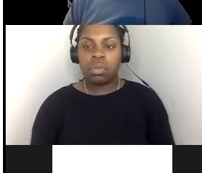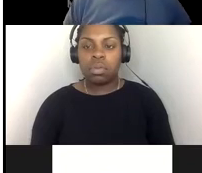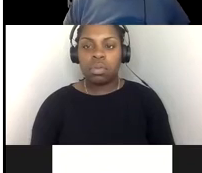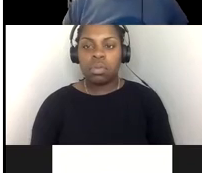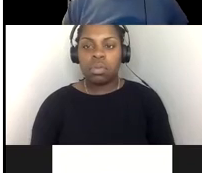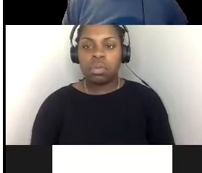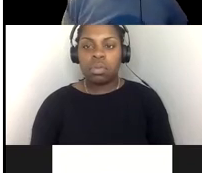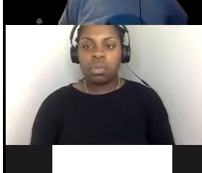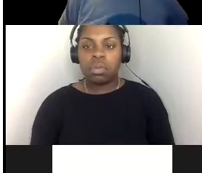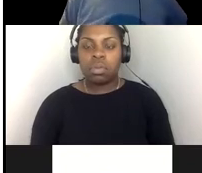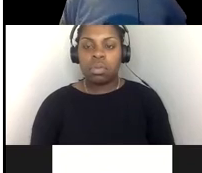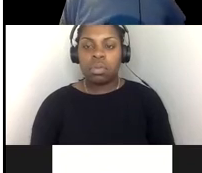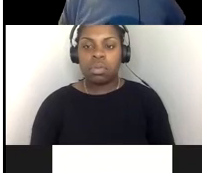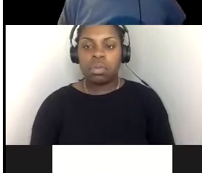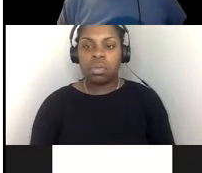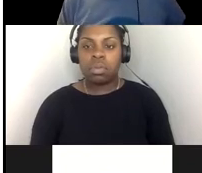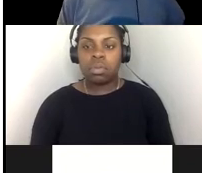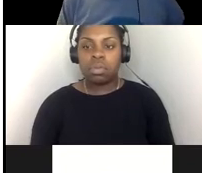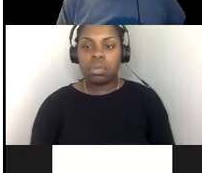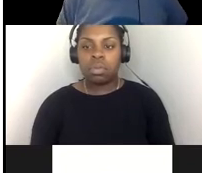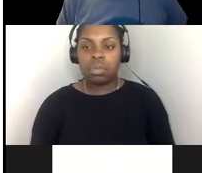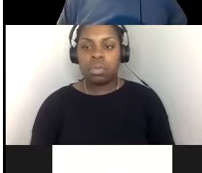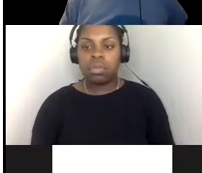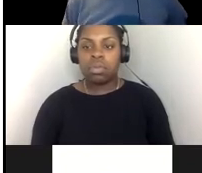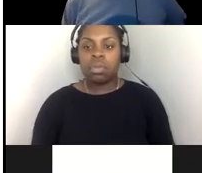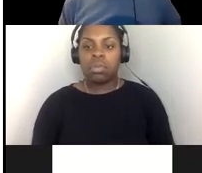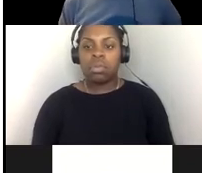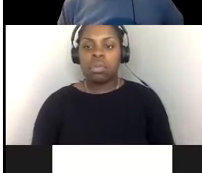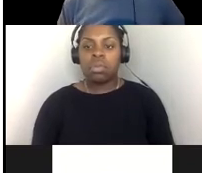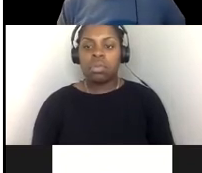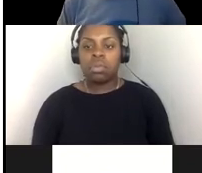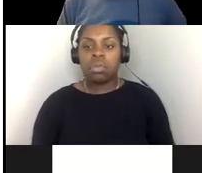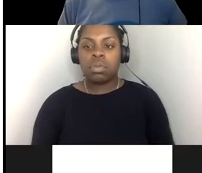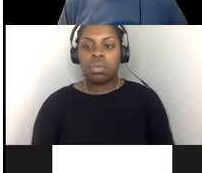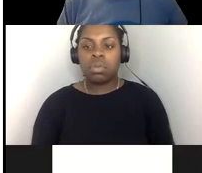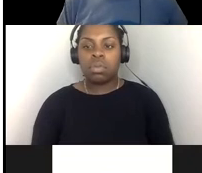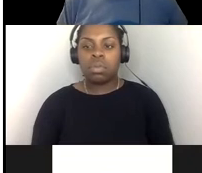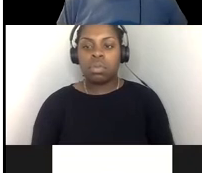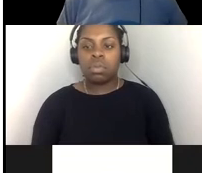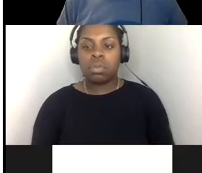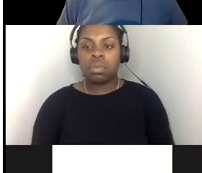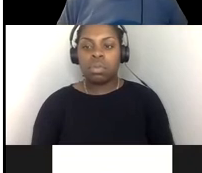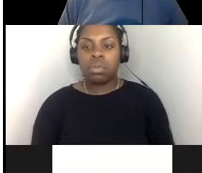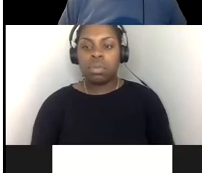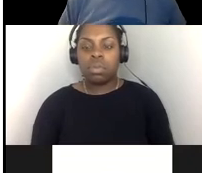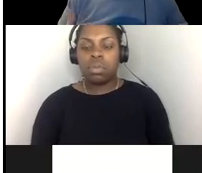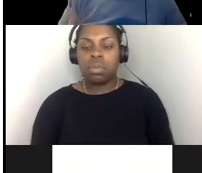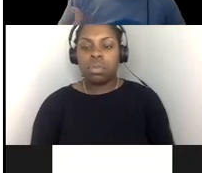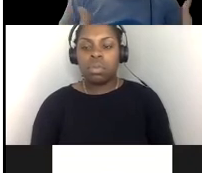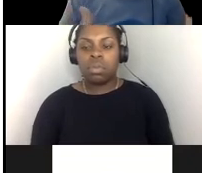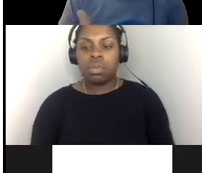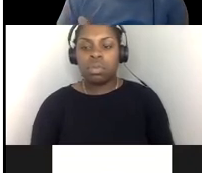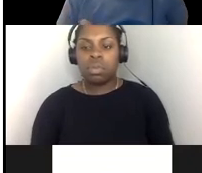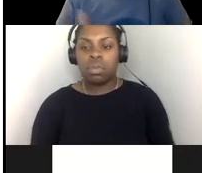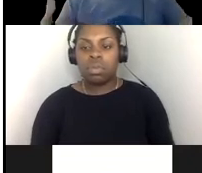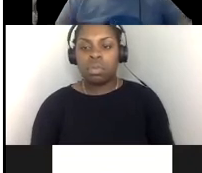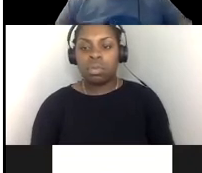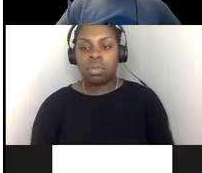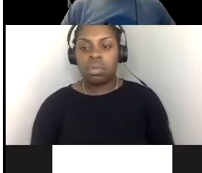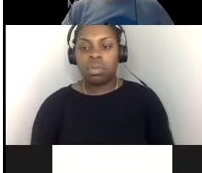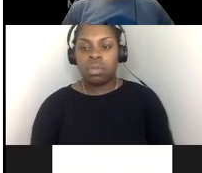what does that data tell them about us, and how can that make us vulnerable? So all of this, I mean, we consider this